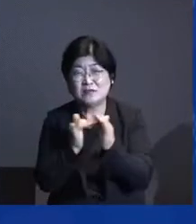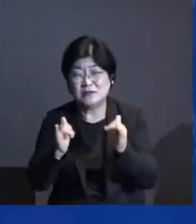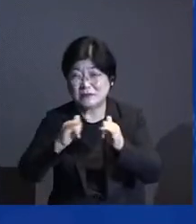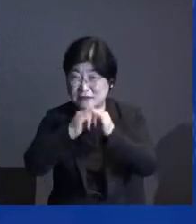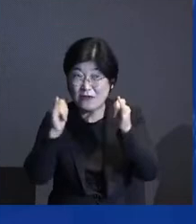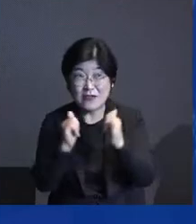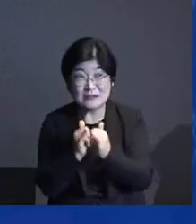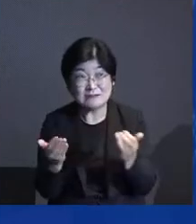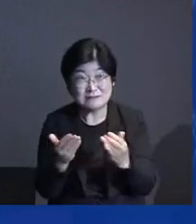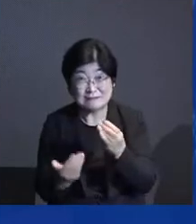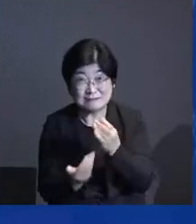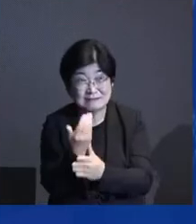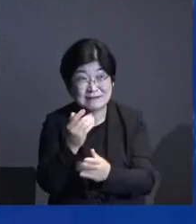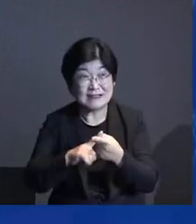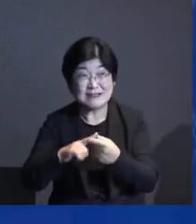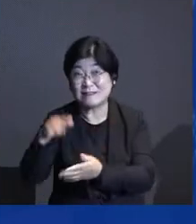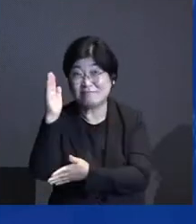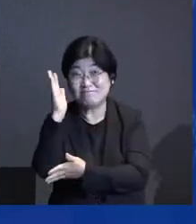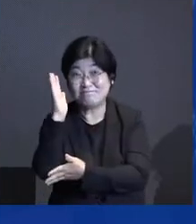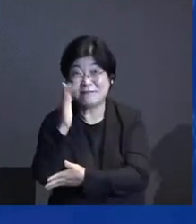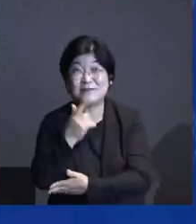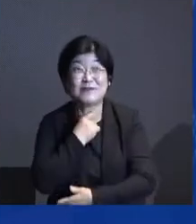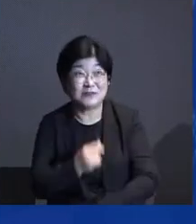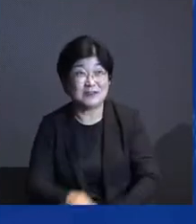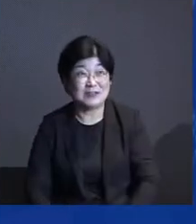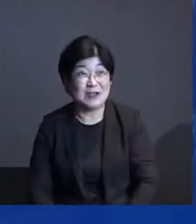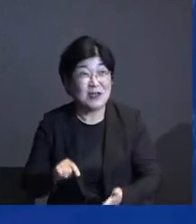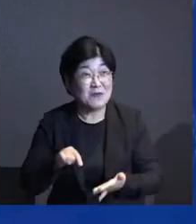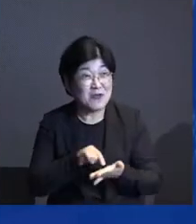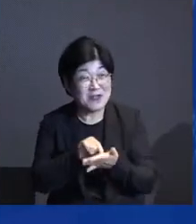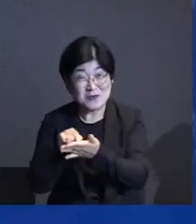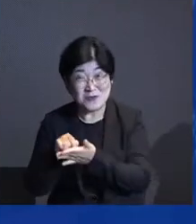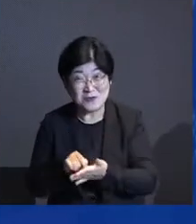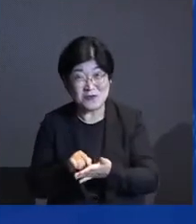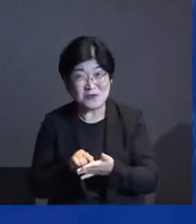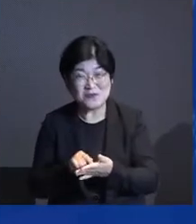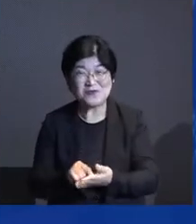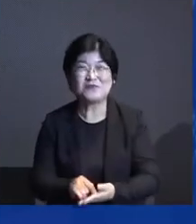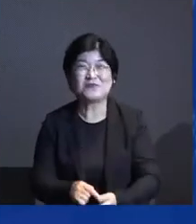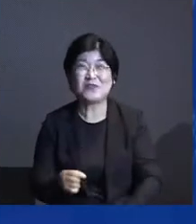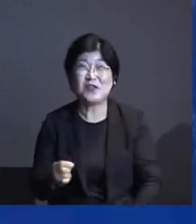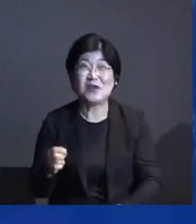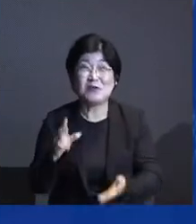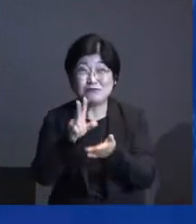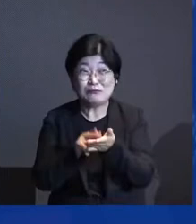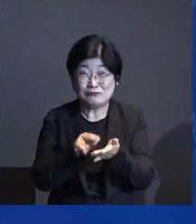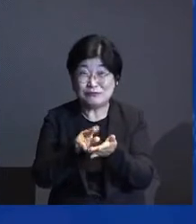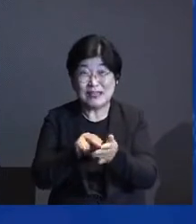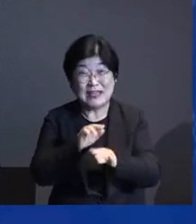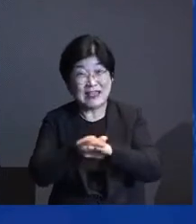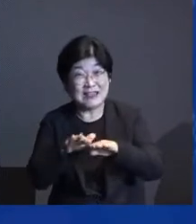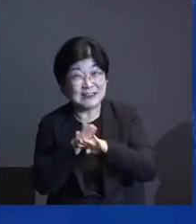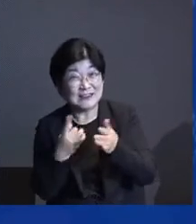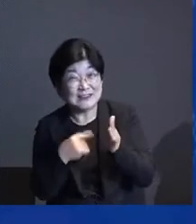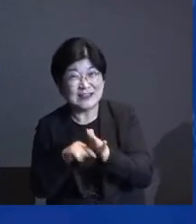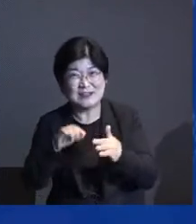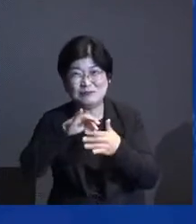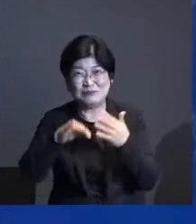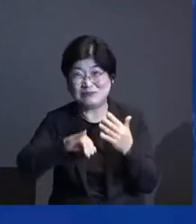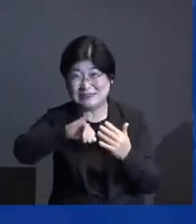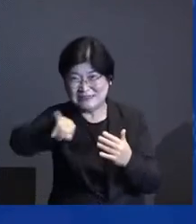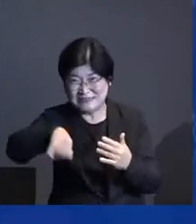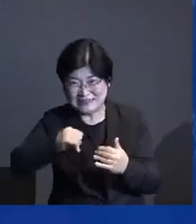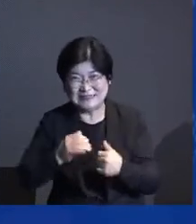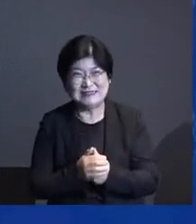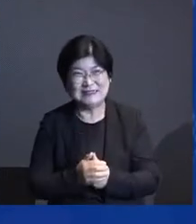of tackling the issue of loneliness. And I think what we're trying to deliver is that building community